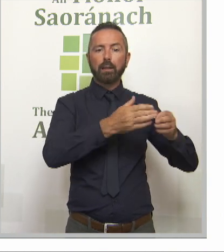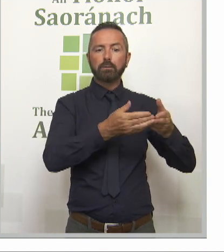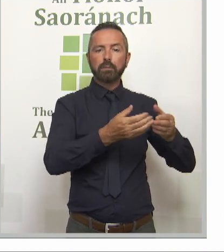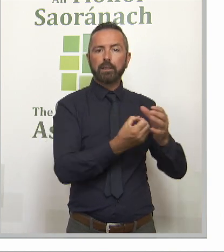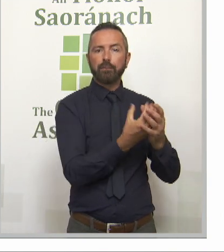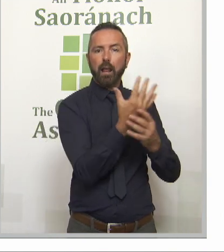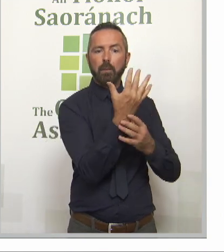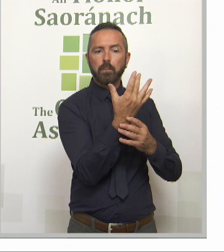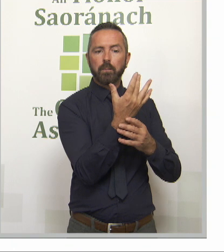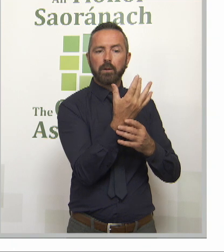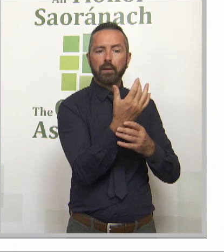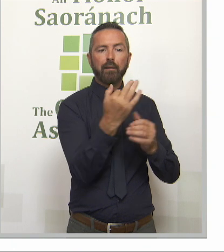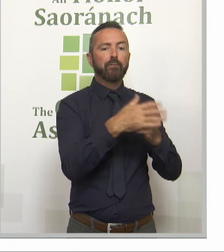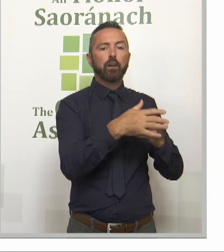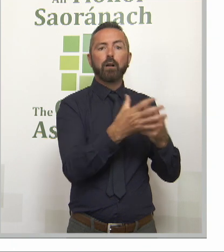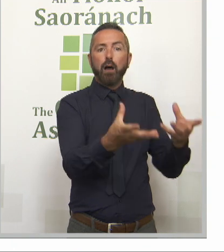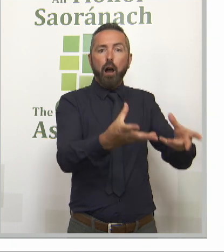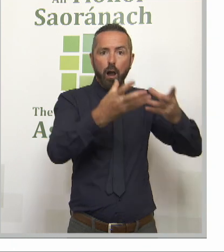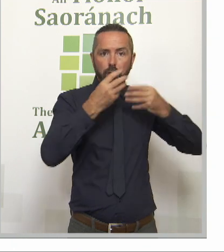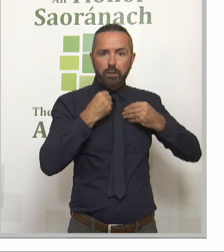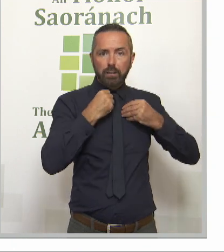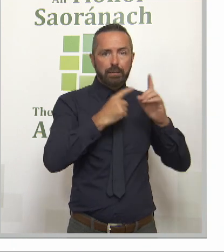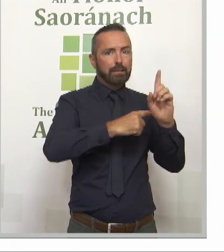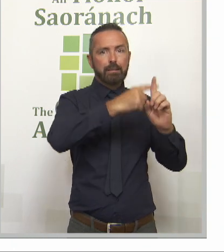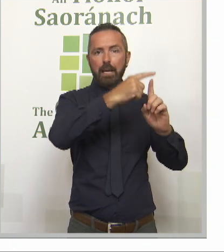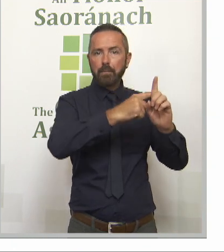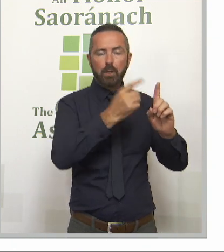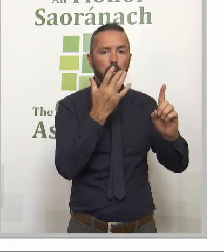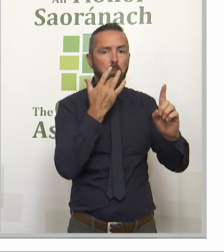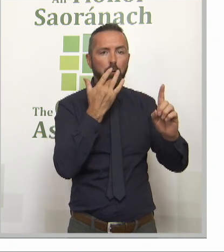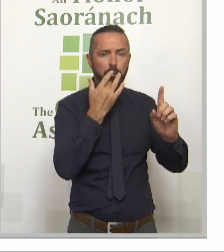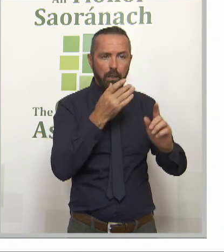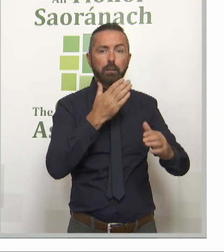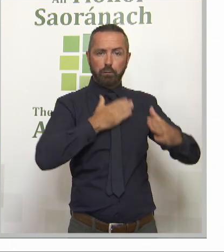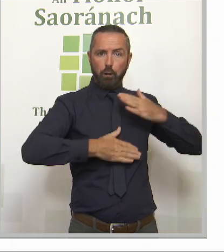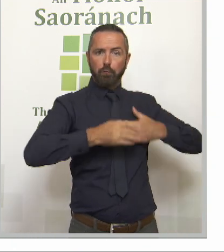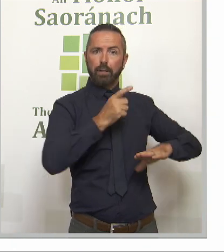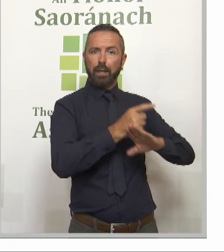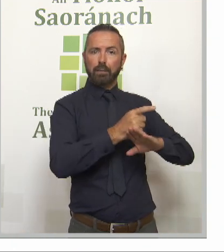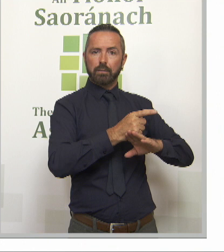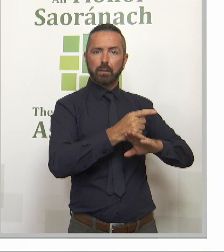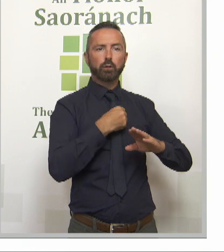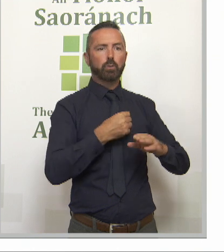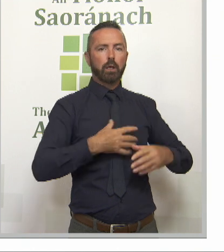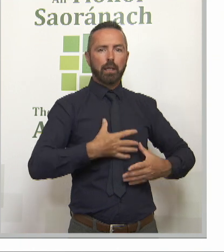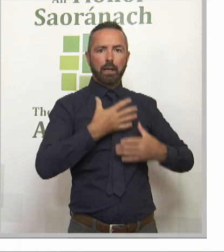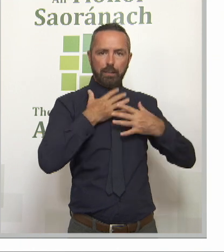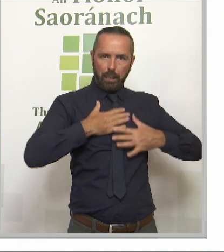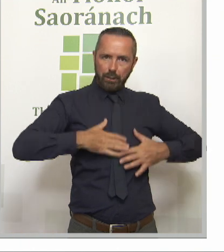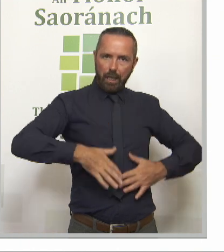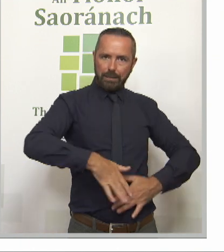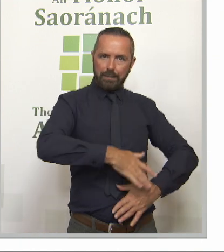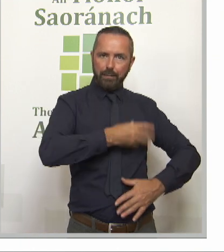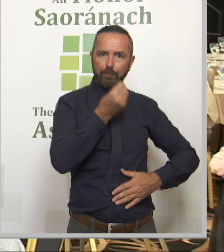in oxygen, tolerating variation in temperature and moisture and salinity, to digest food, to use